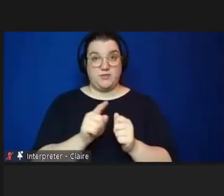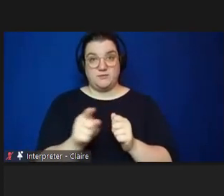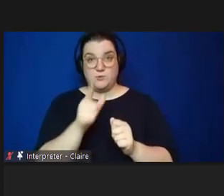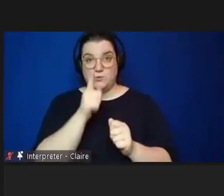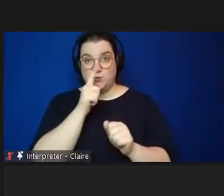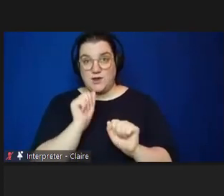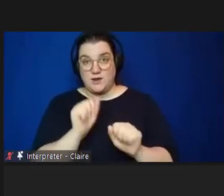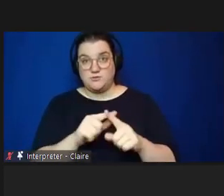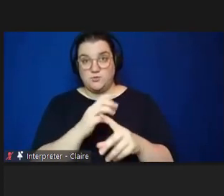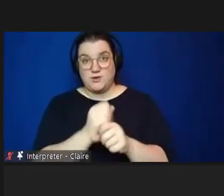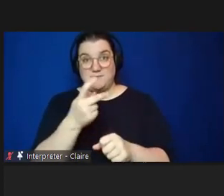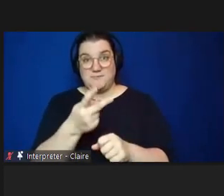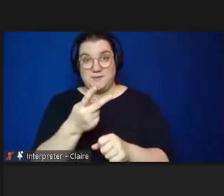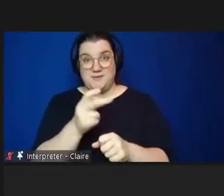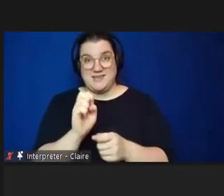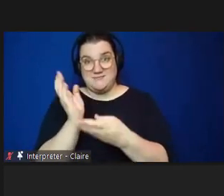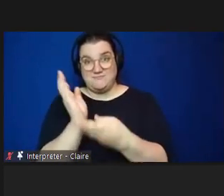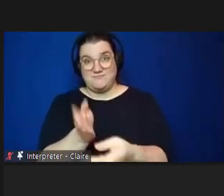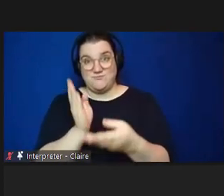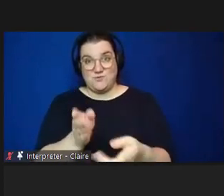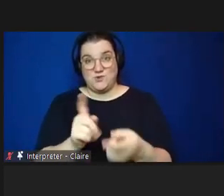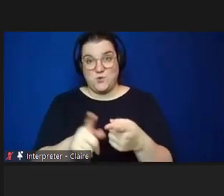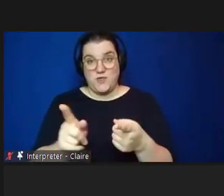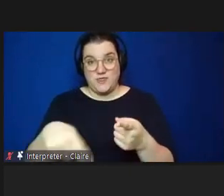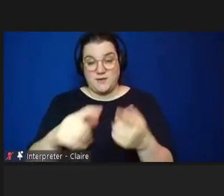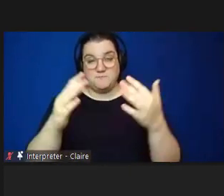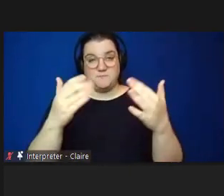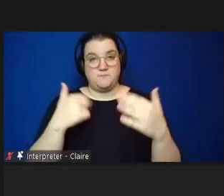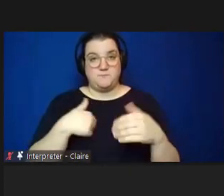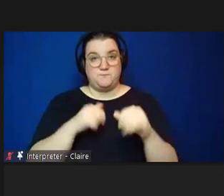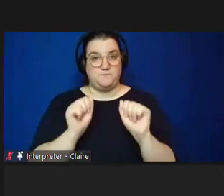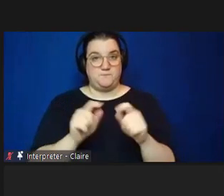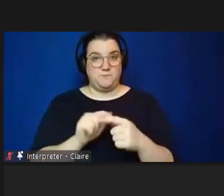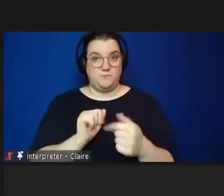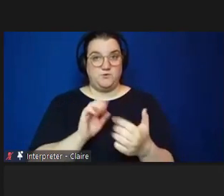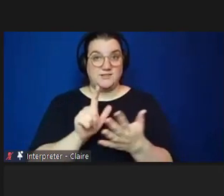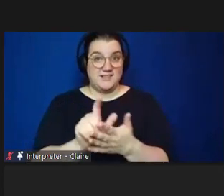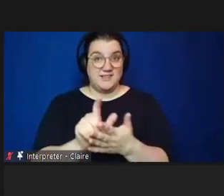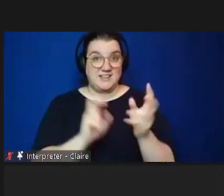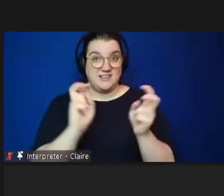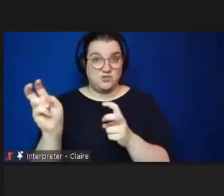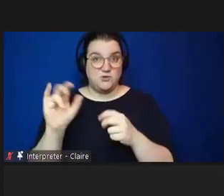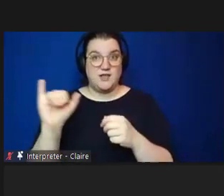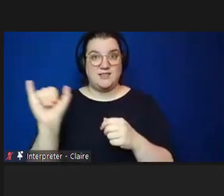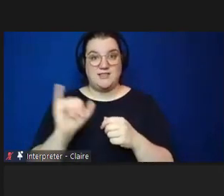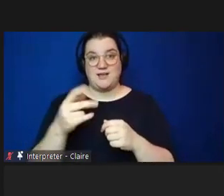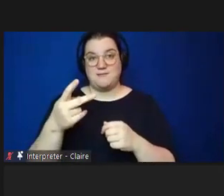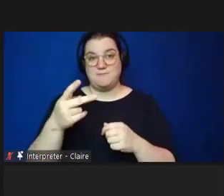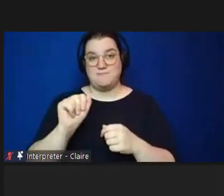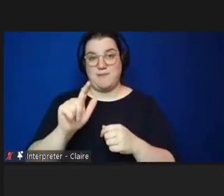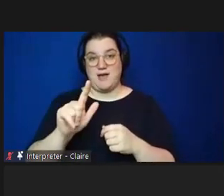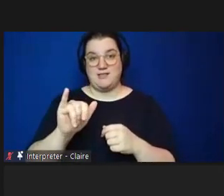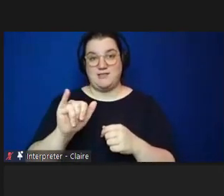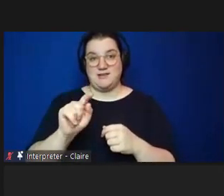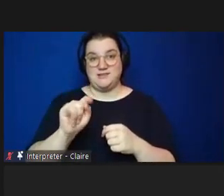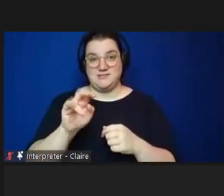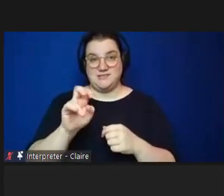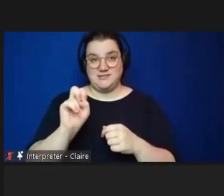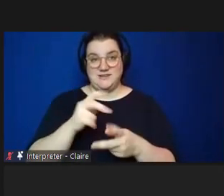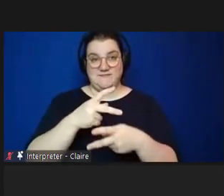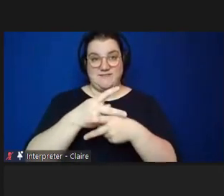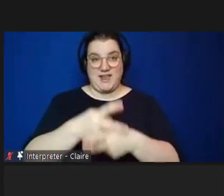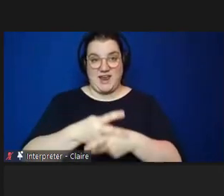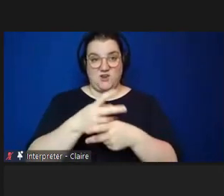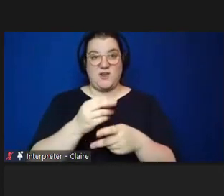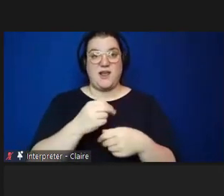get PPE to them. We were able to address legal issues such as the palliative care and ensuring that people